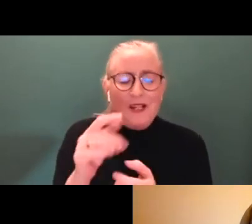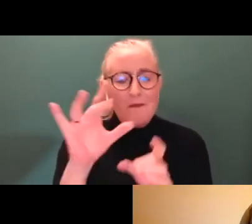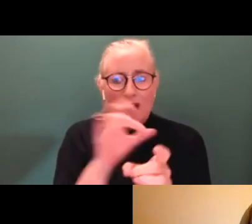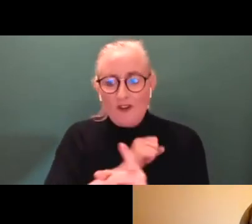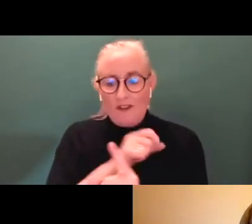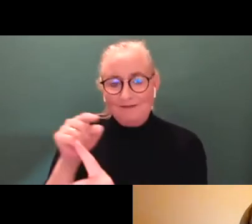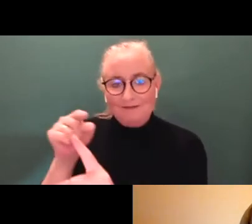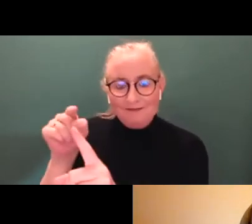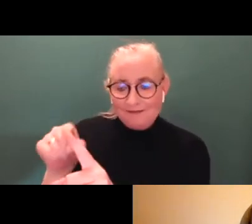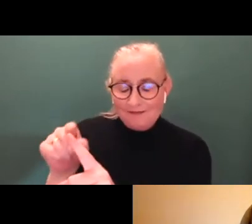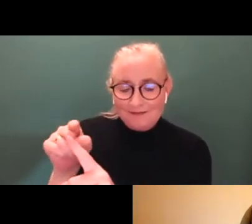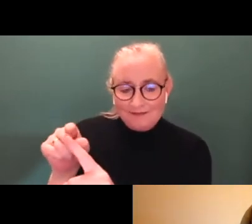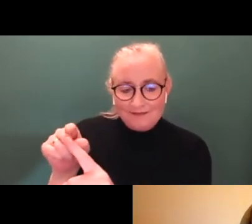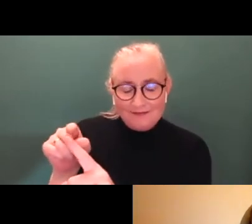to